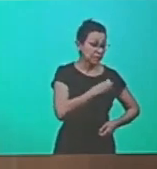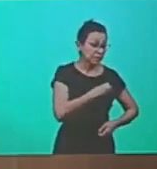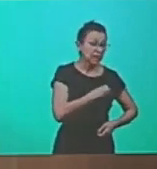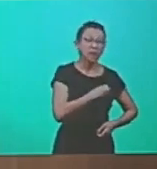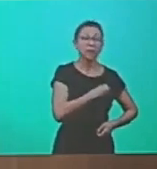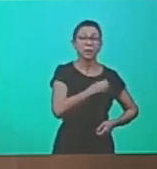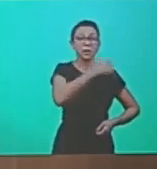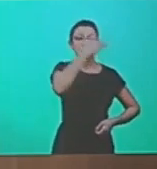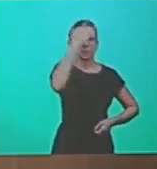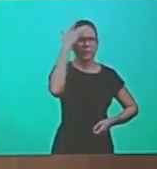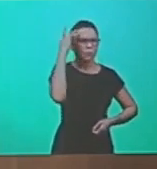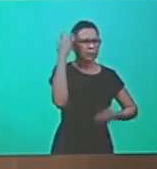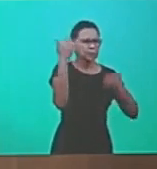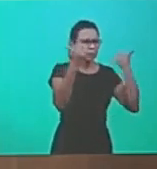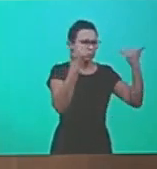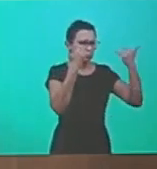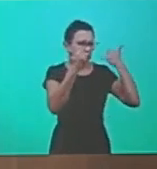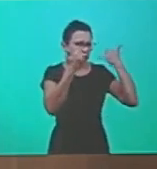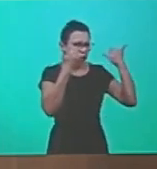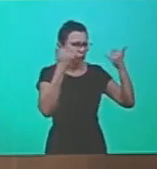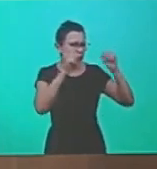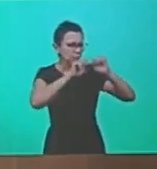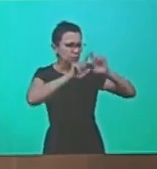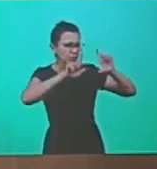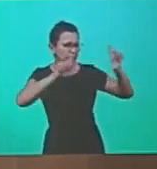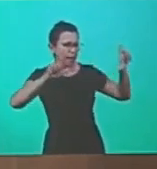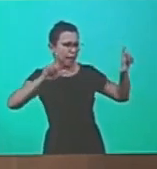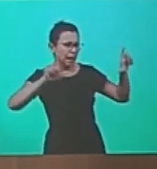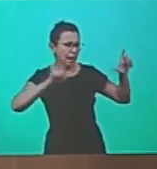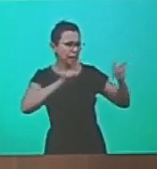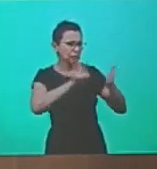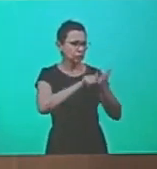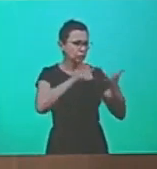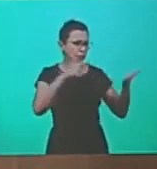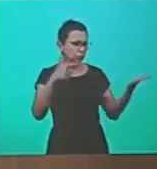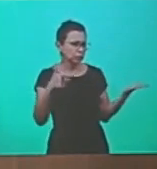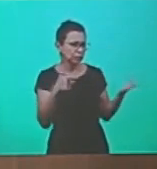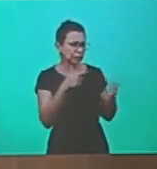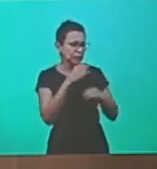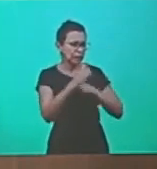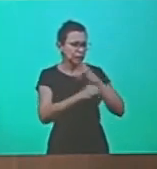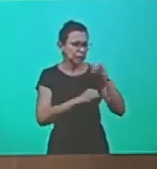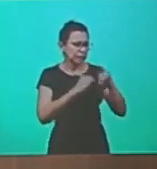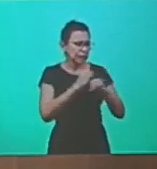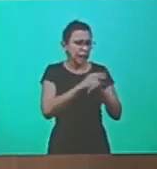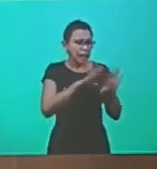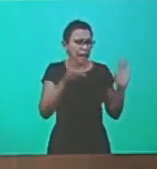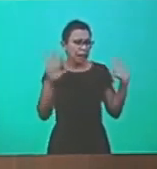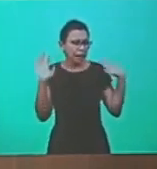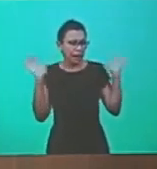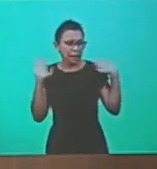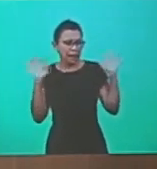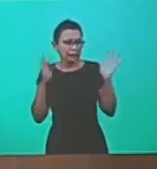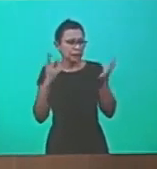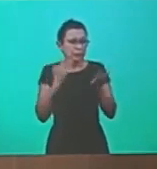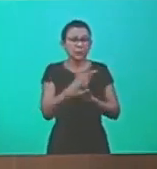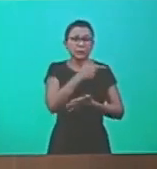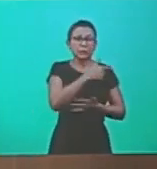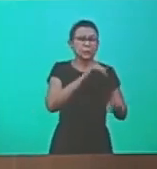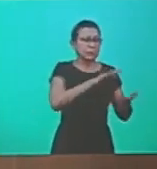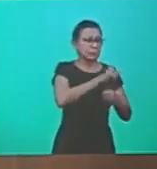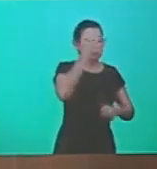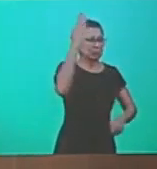is in sadness. And when people see these signs, see these